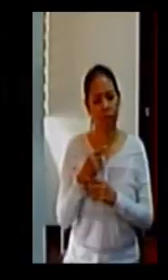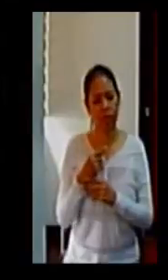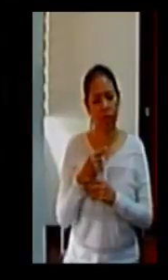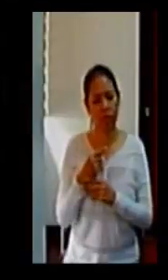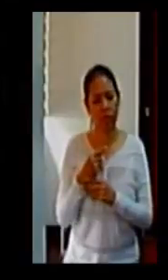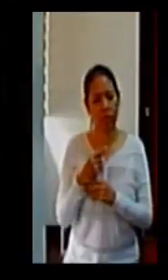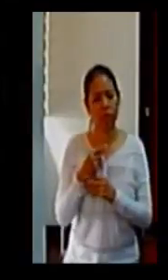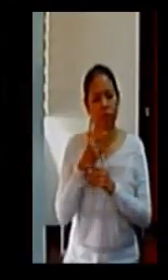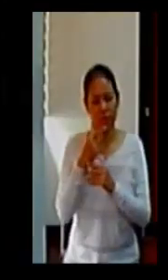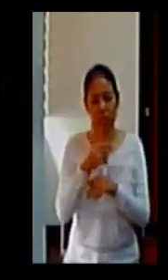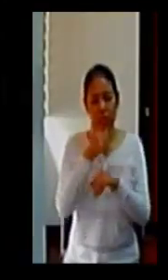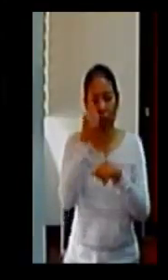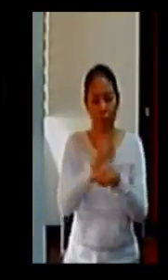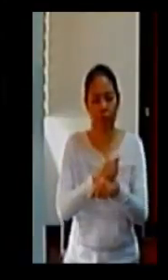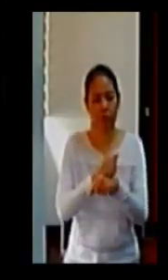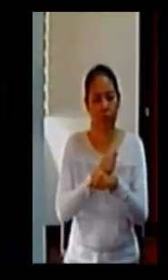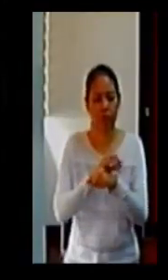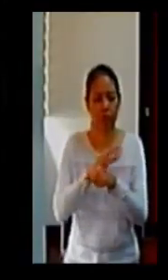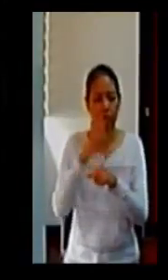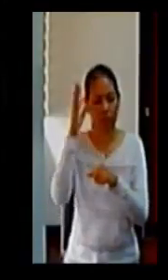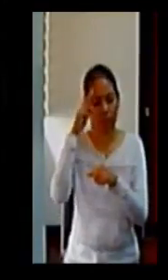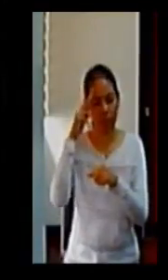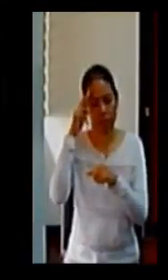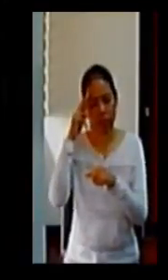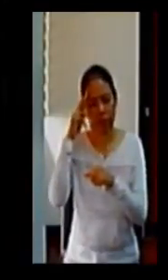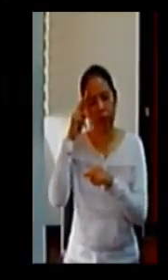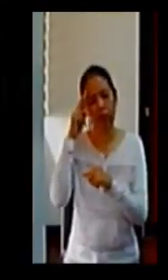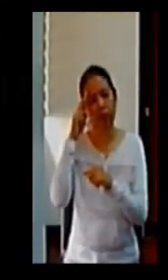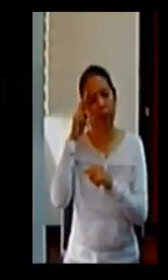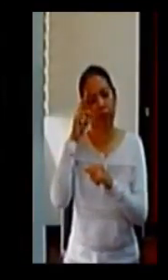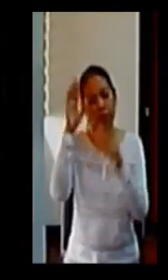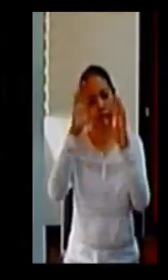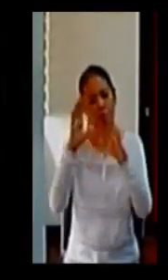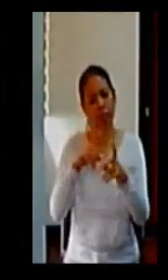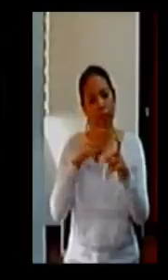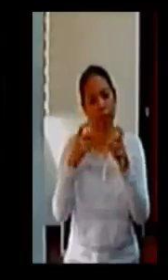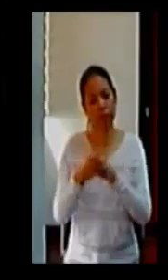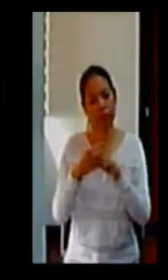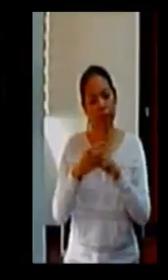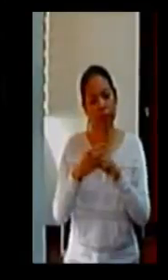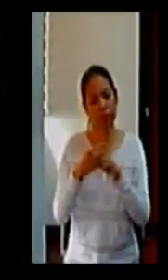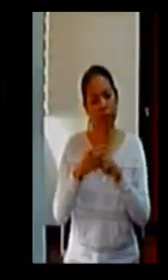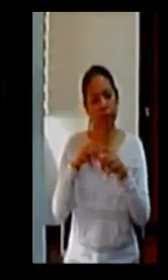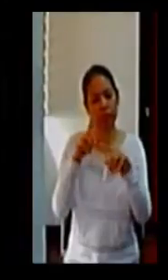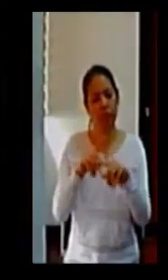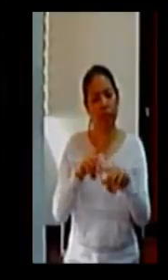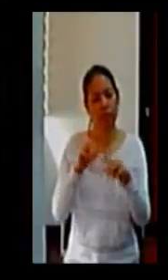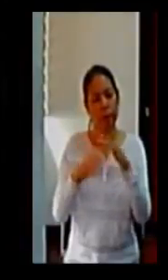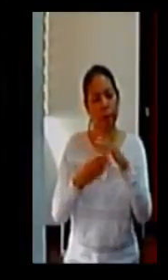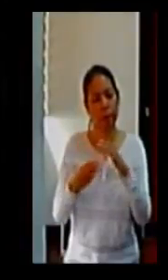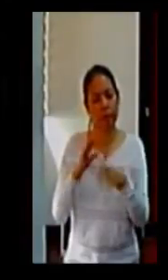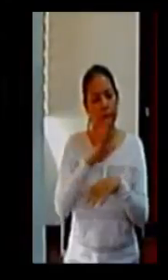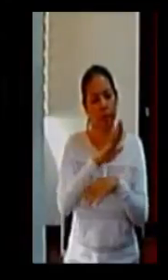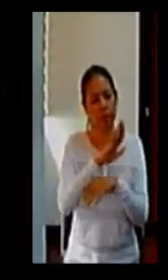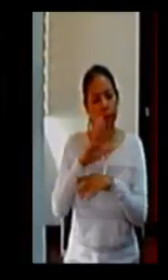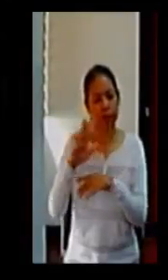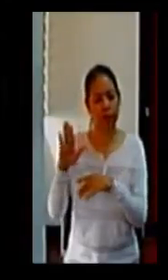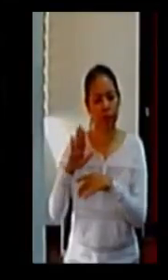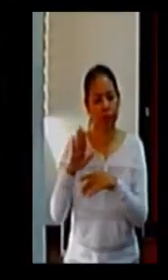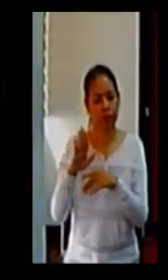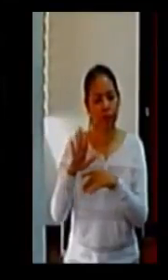of climate change in your place, based on your presentation, is more of the direct